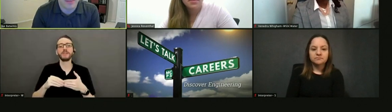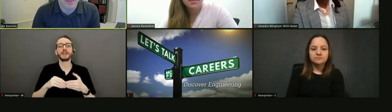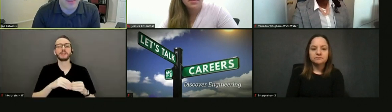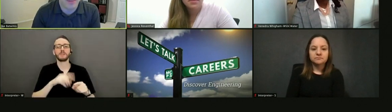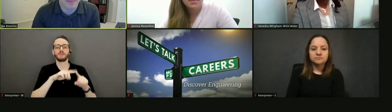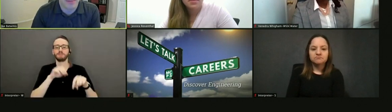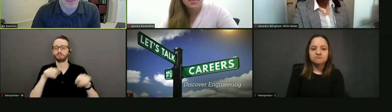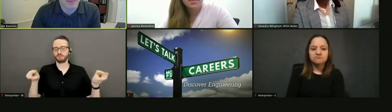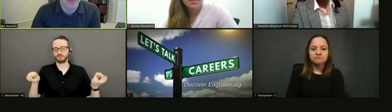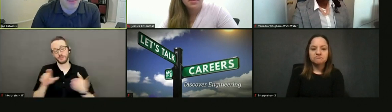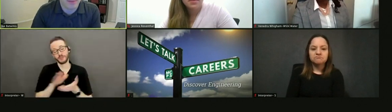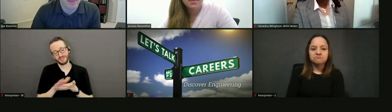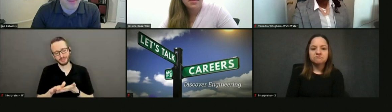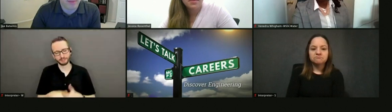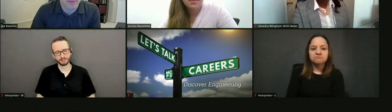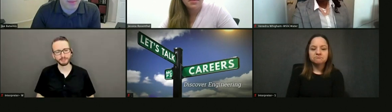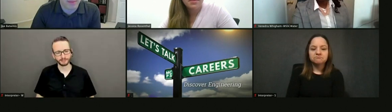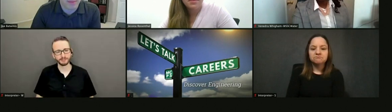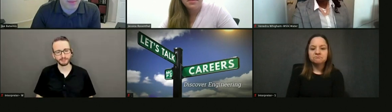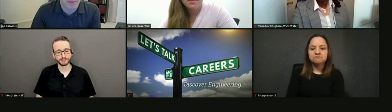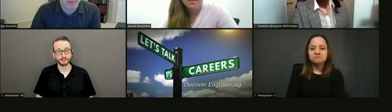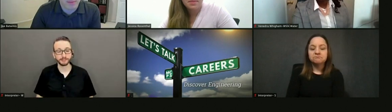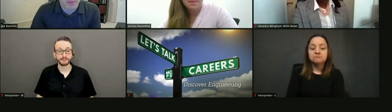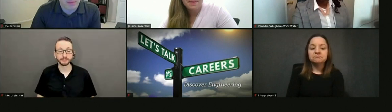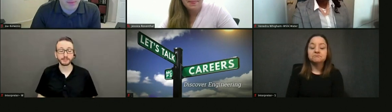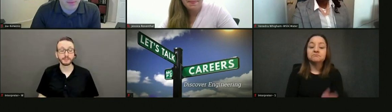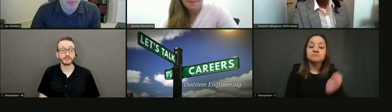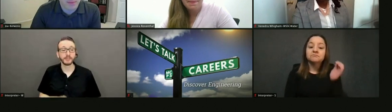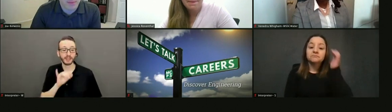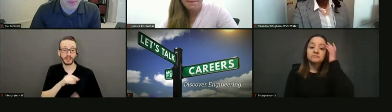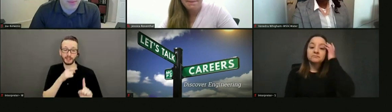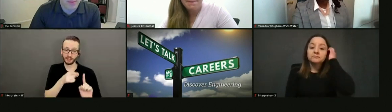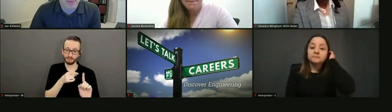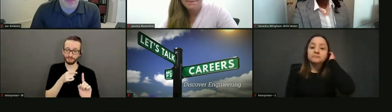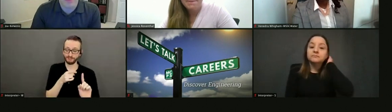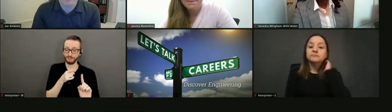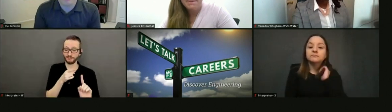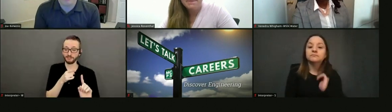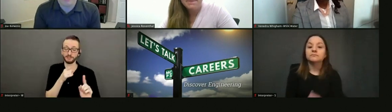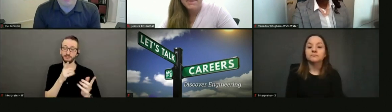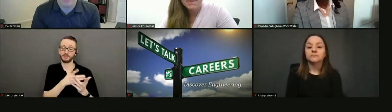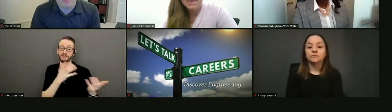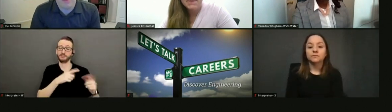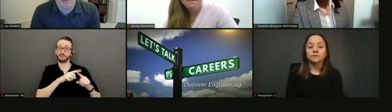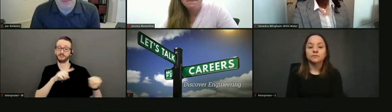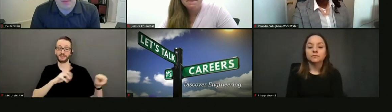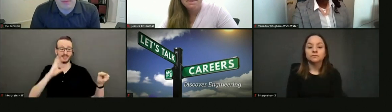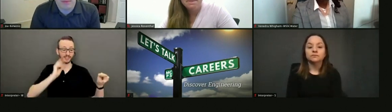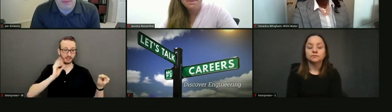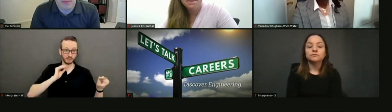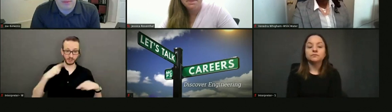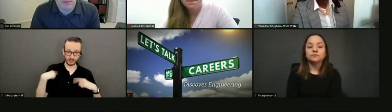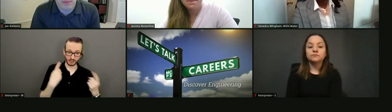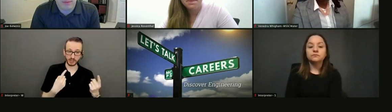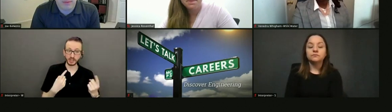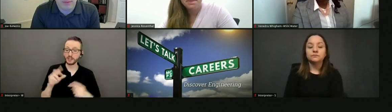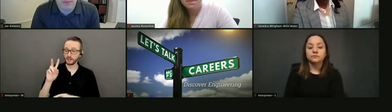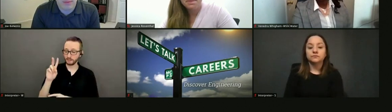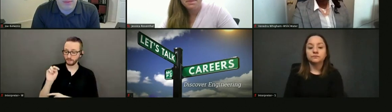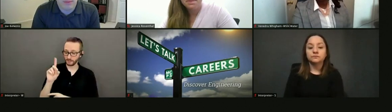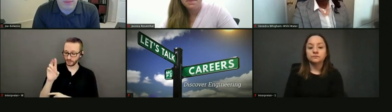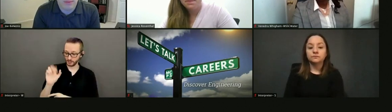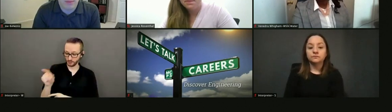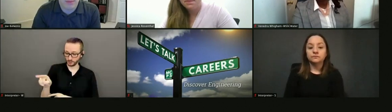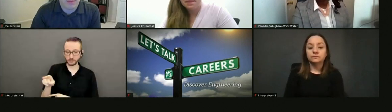nice. And speaking of, you know, that lots of experience and that long career, Venedra, you've been a civil engineer